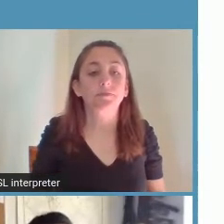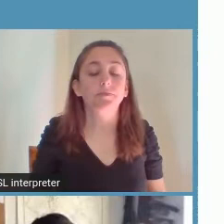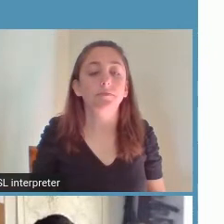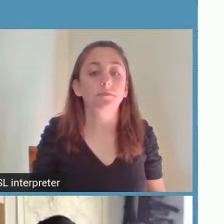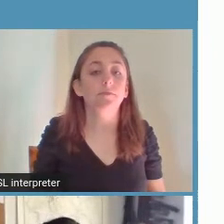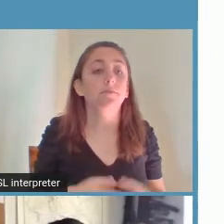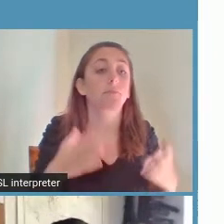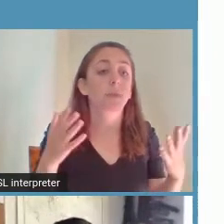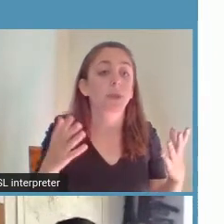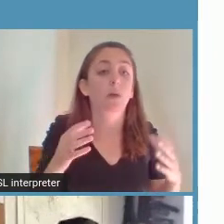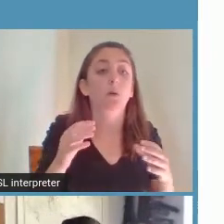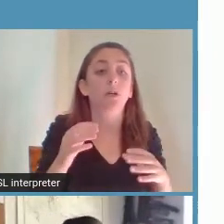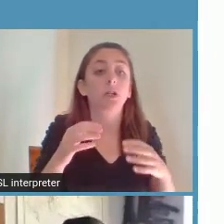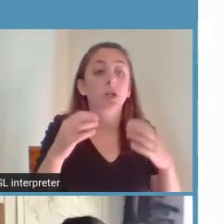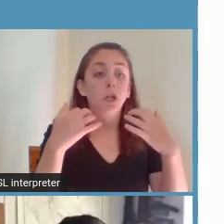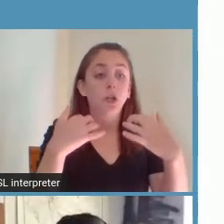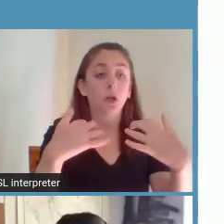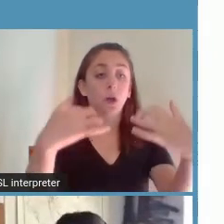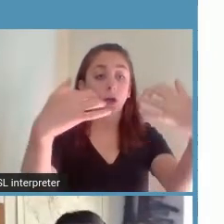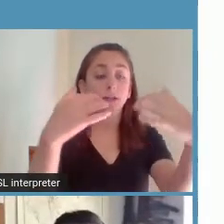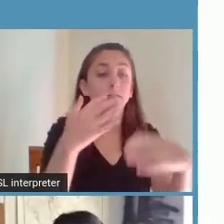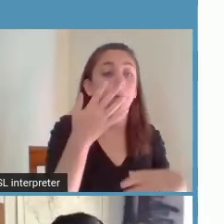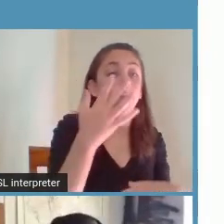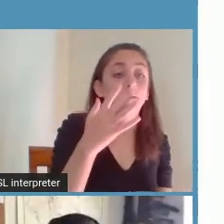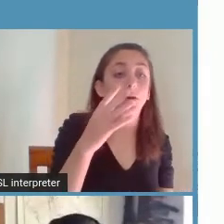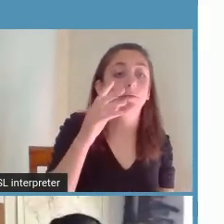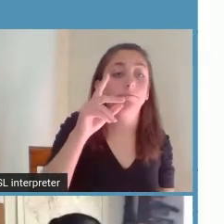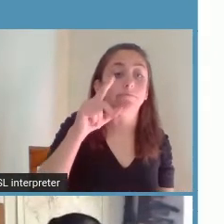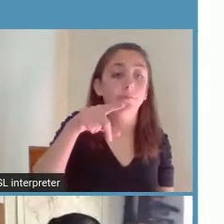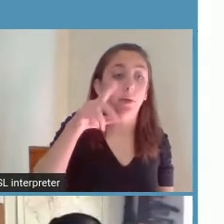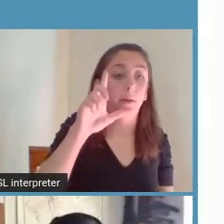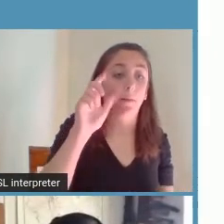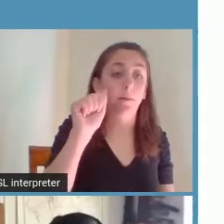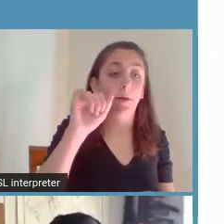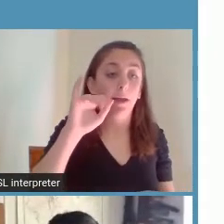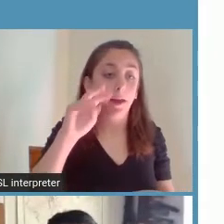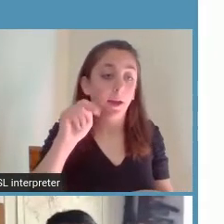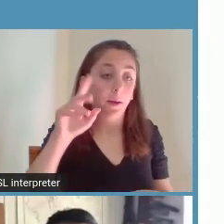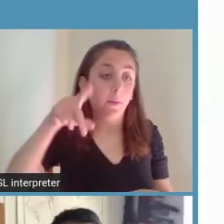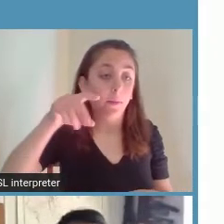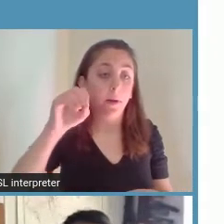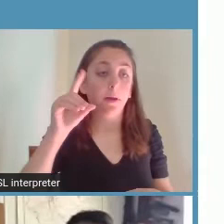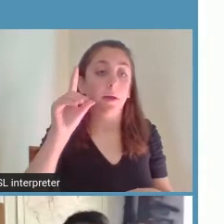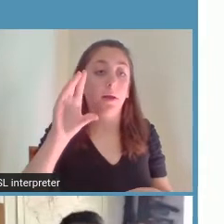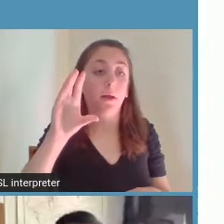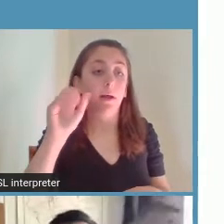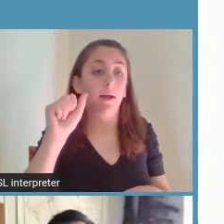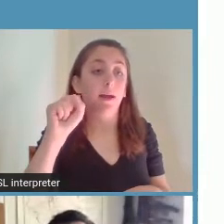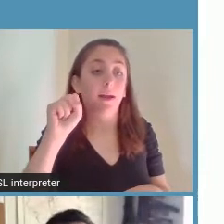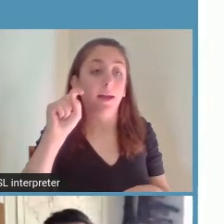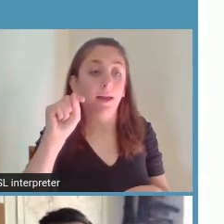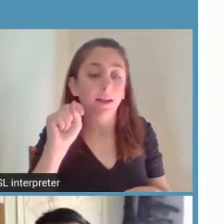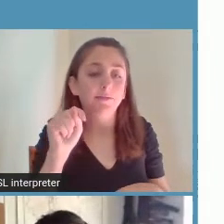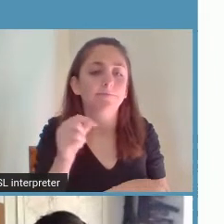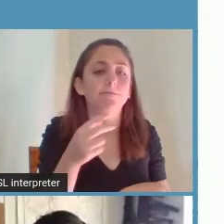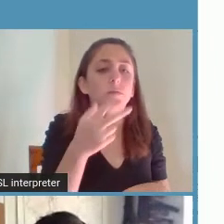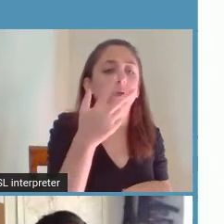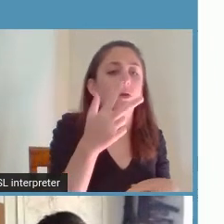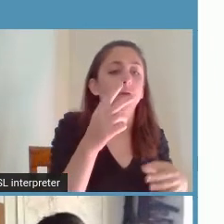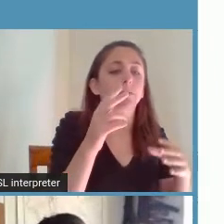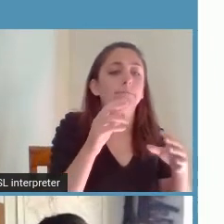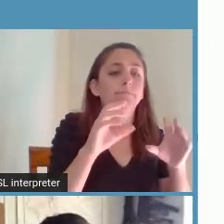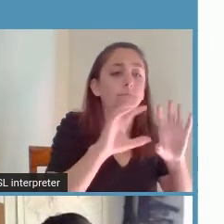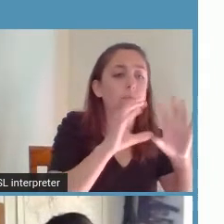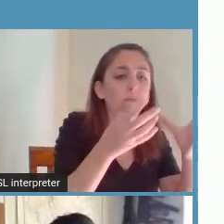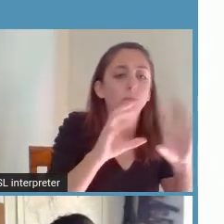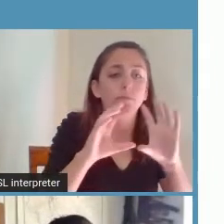So the audience of the Five Plain Questions podcast, and there's sort of three tiers to this. Here in North